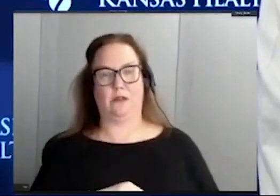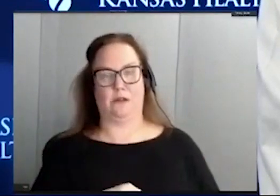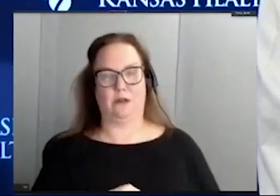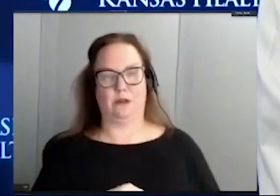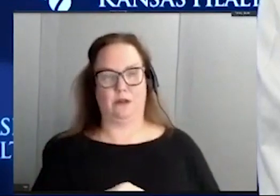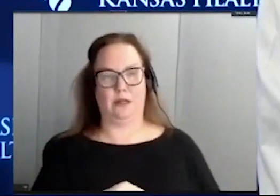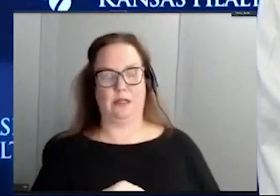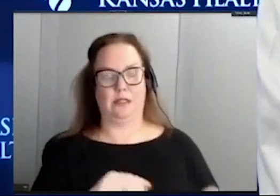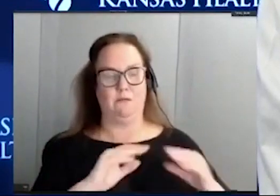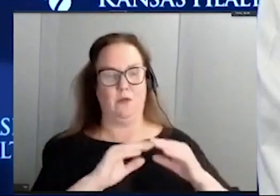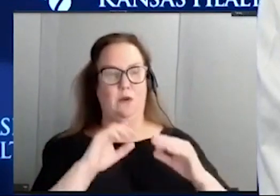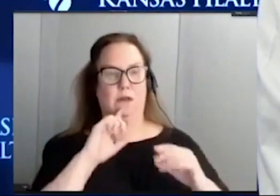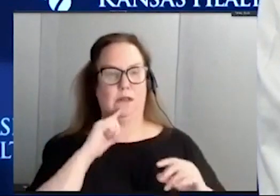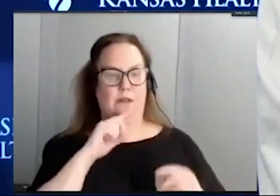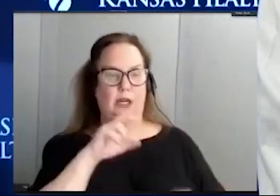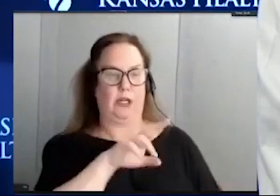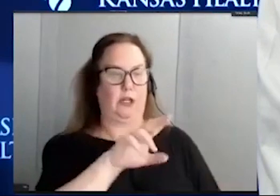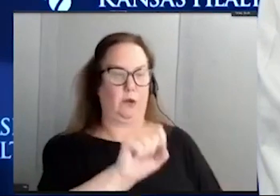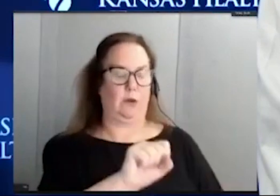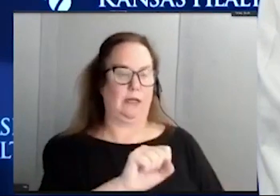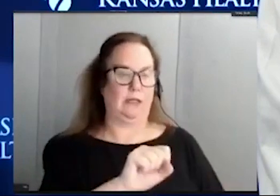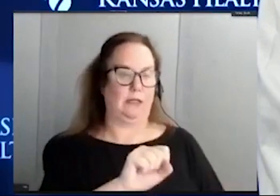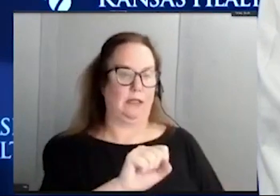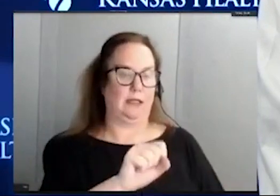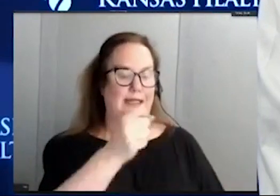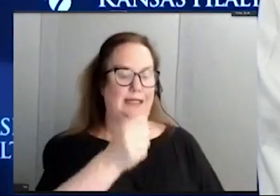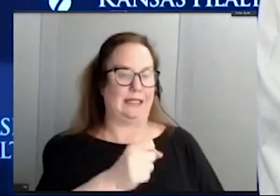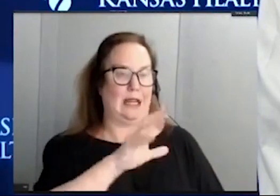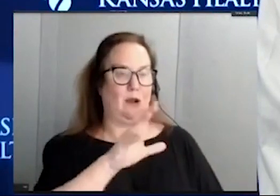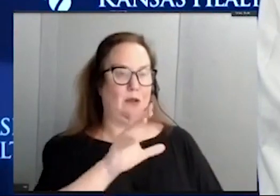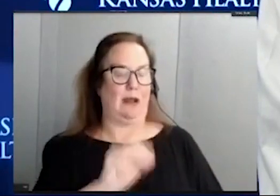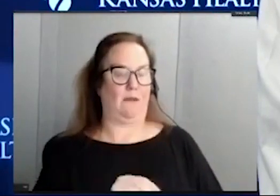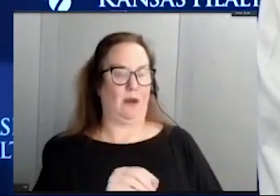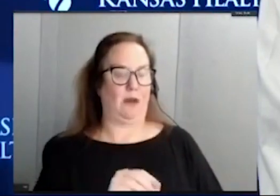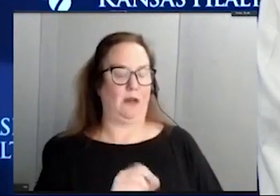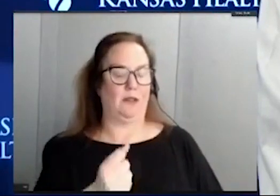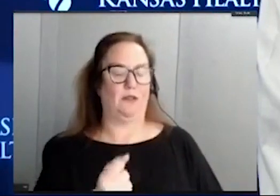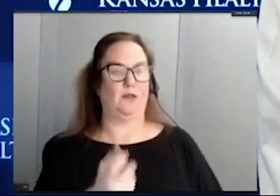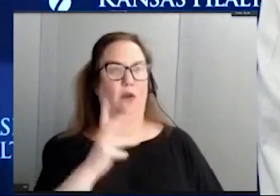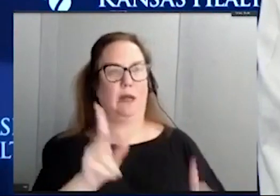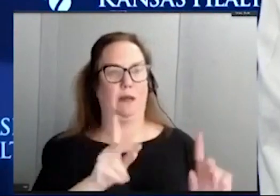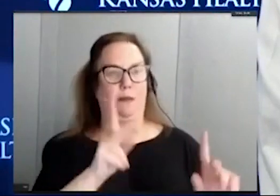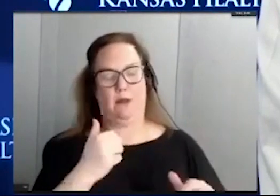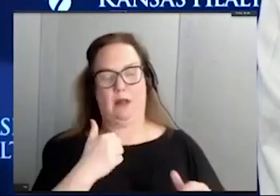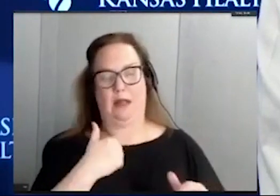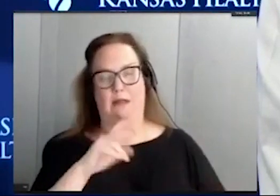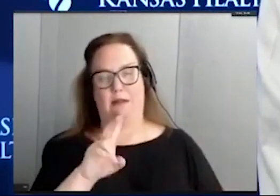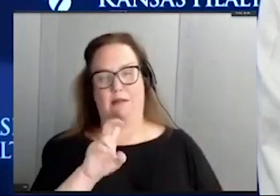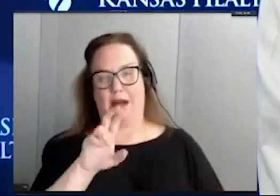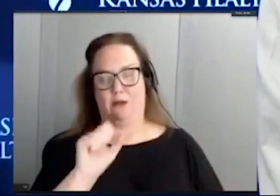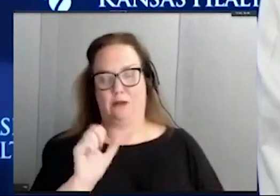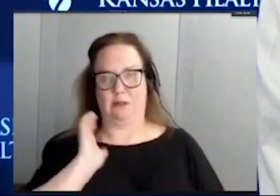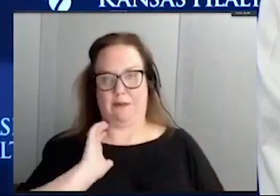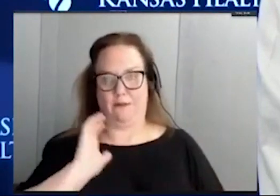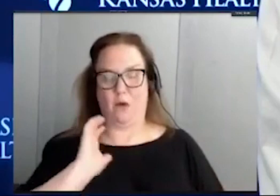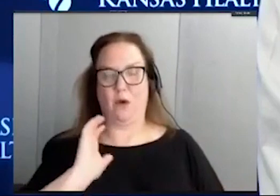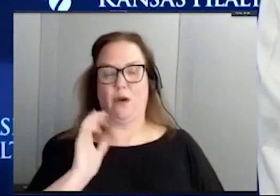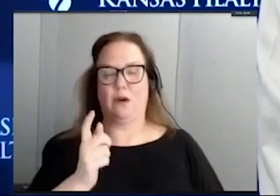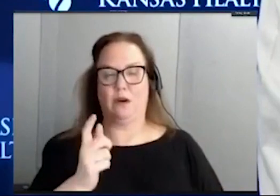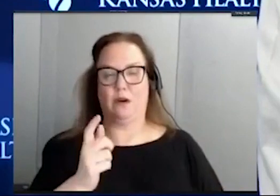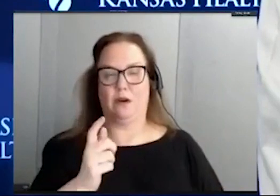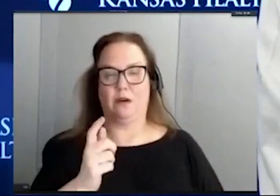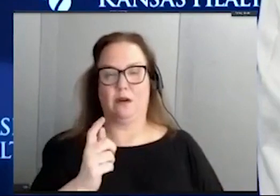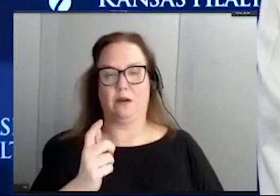U.S., but in South Africa, that because so many people had the virus before, it was hard to, and they